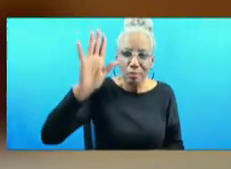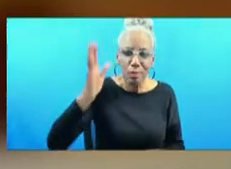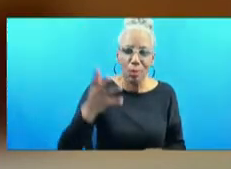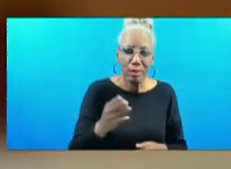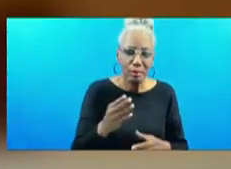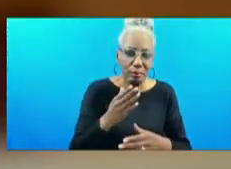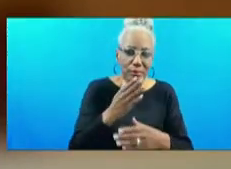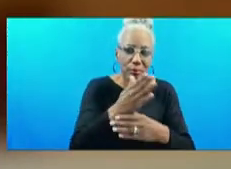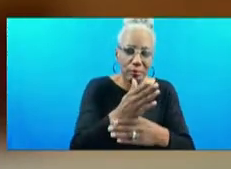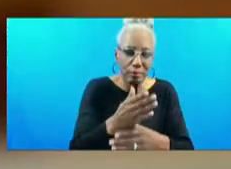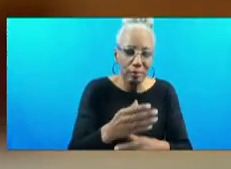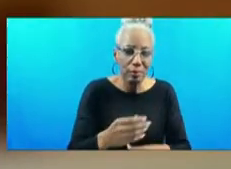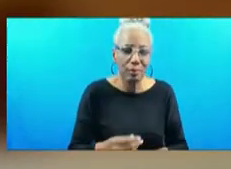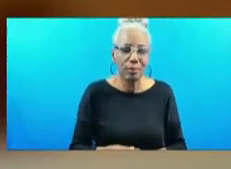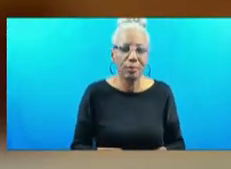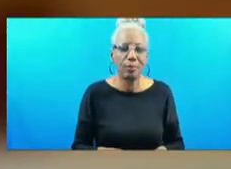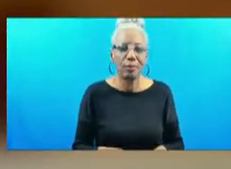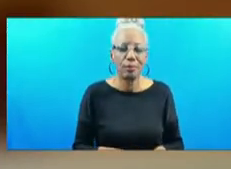Dr. McKnight,